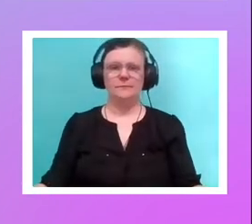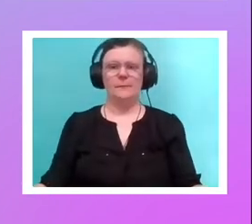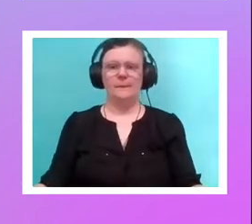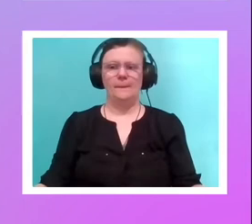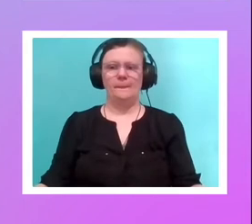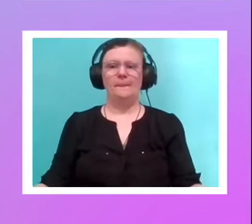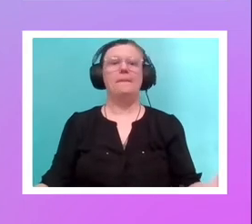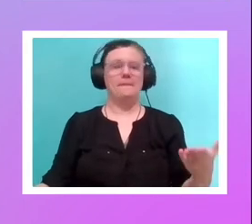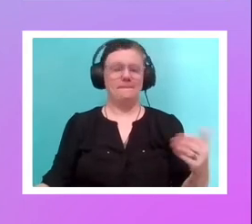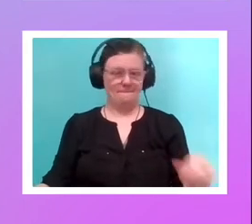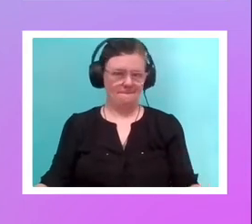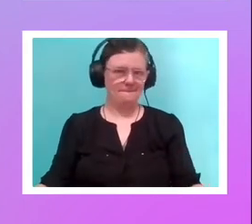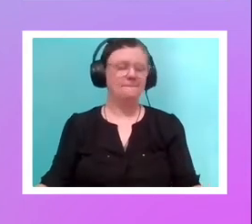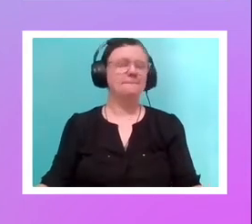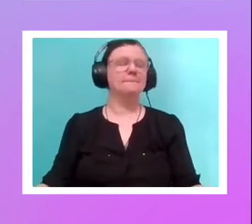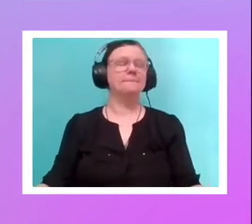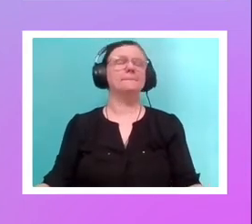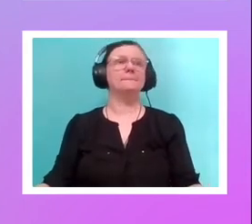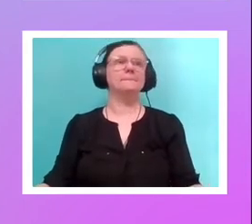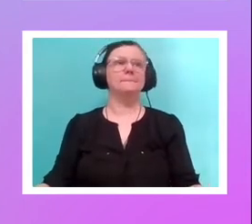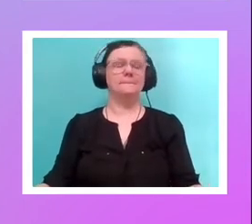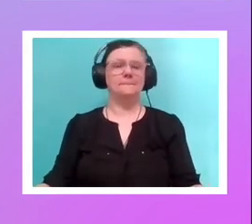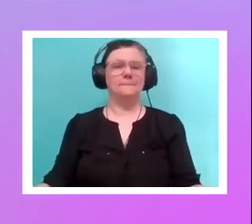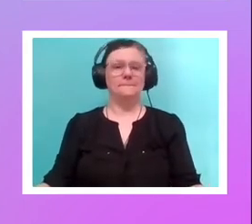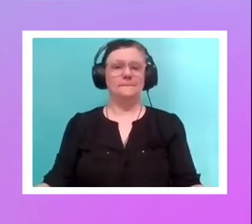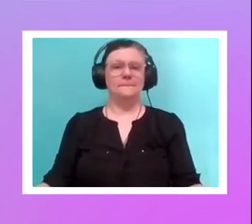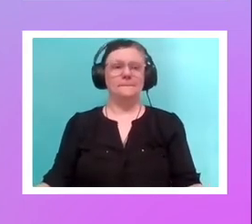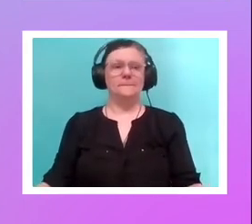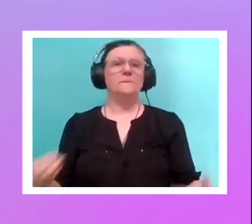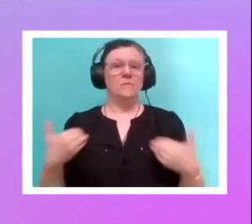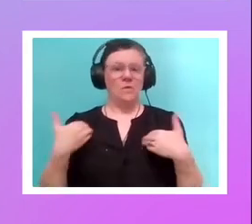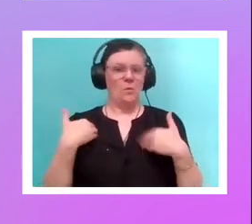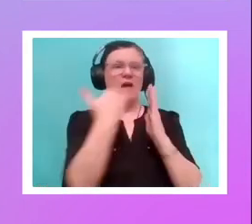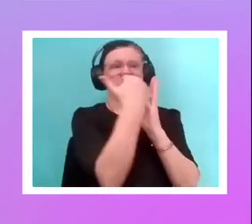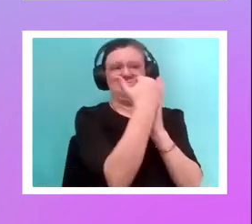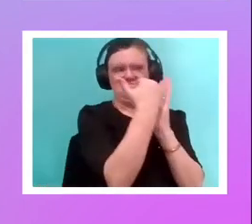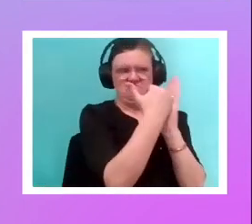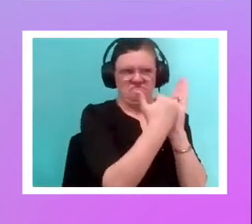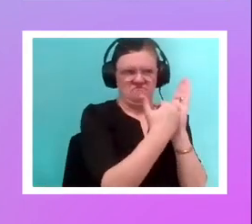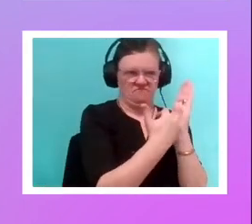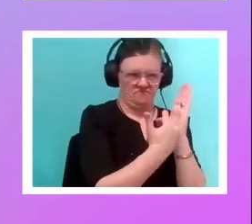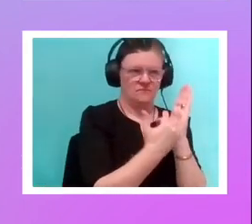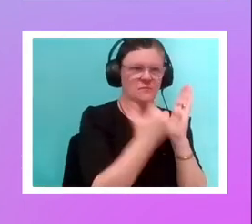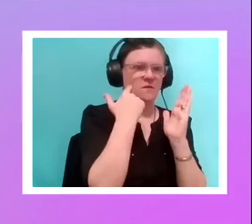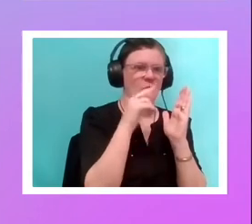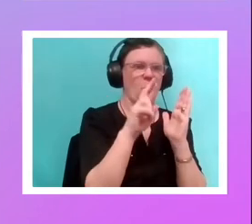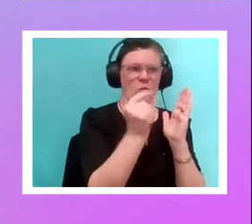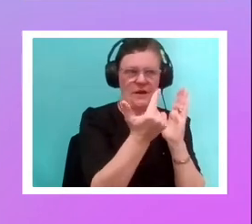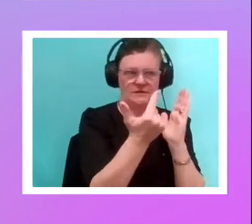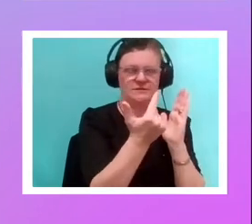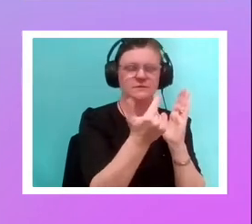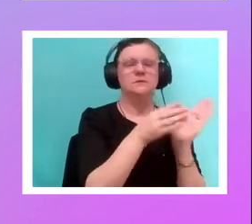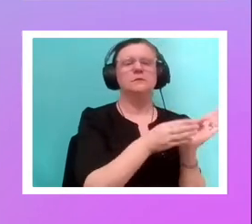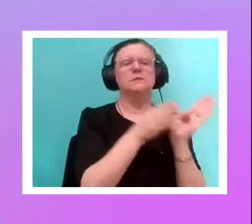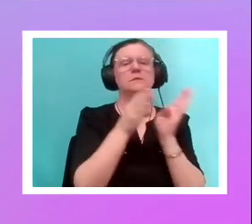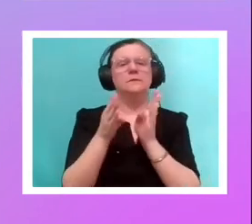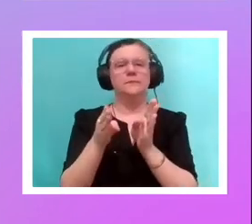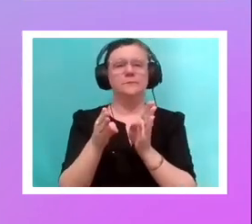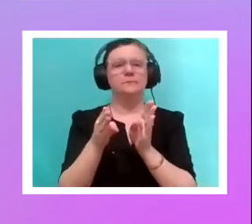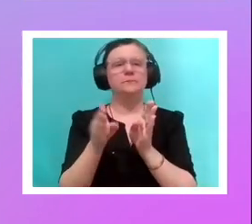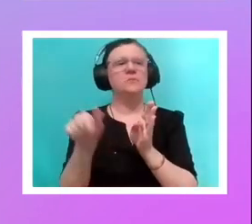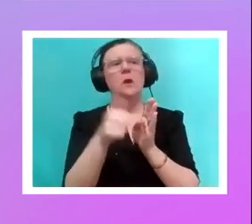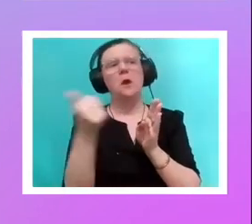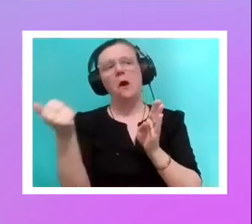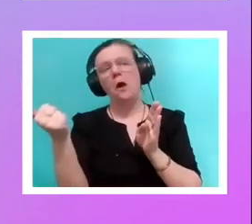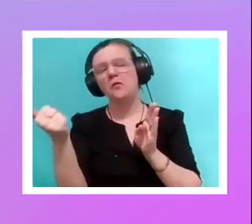We have a number of other resources, as well as the guidance for the regulations and the service manual guidance. We try and signpost other